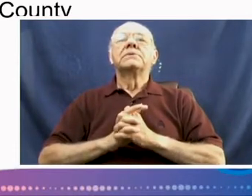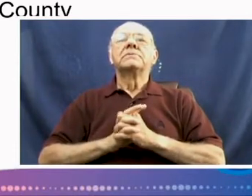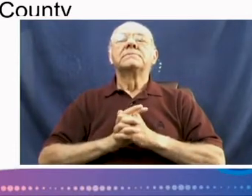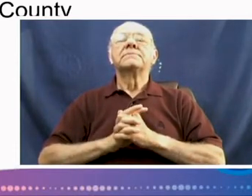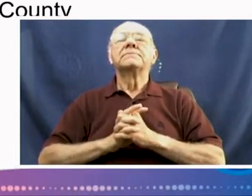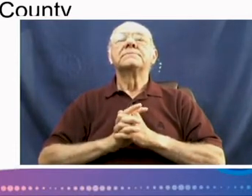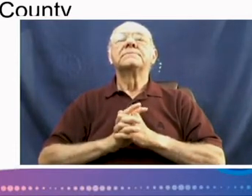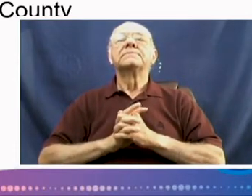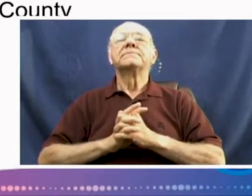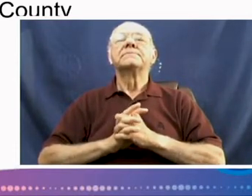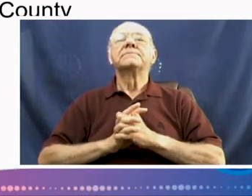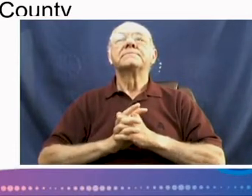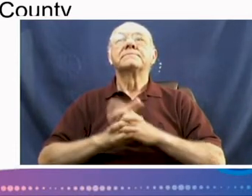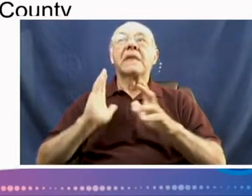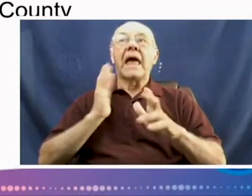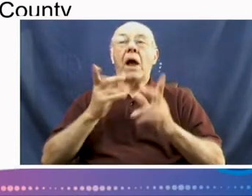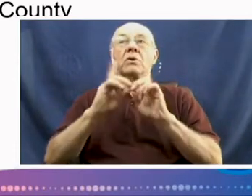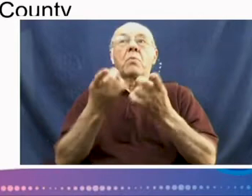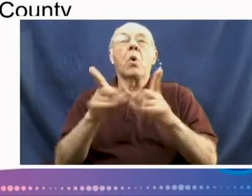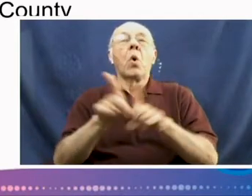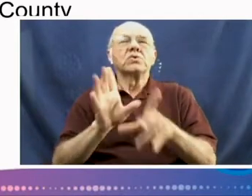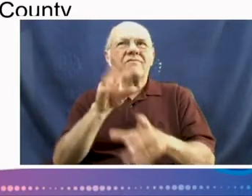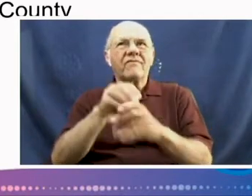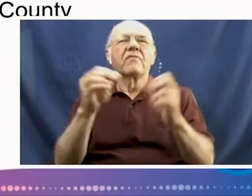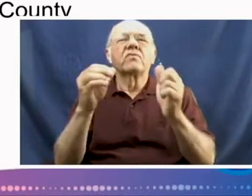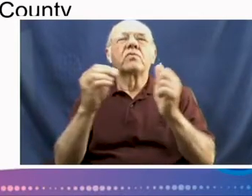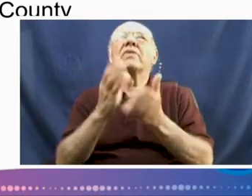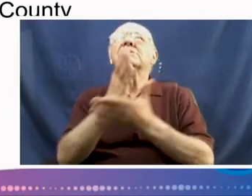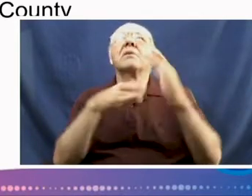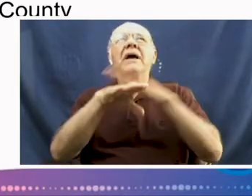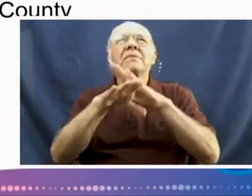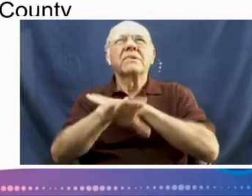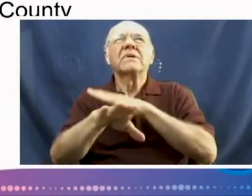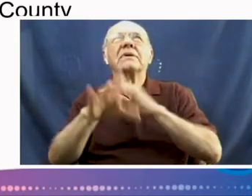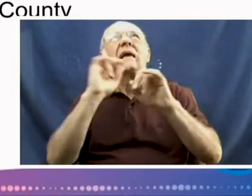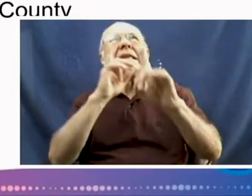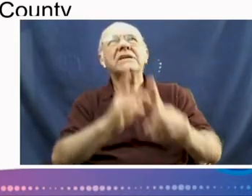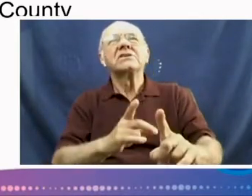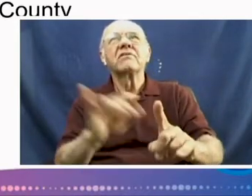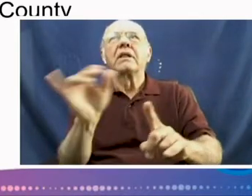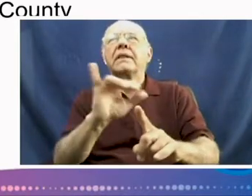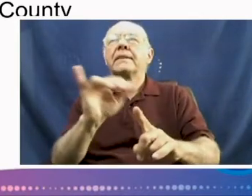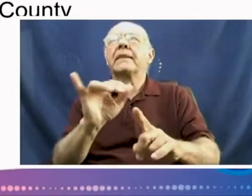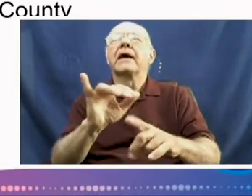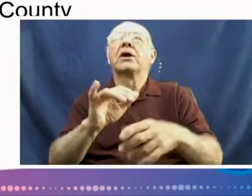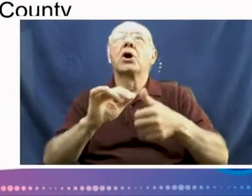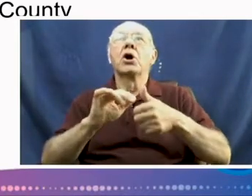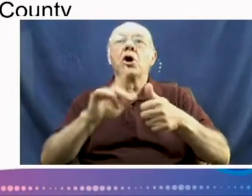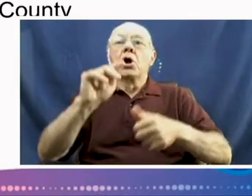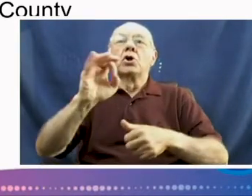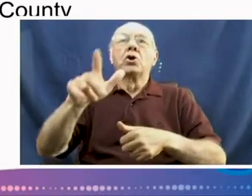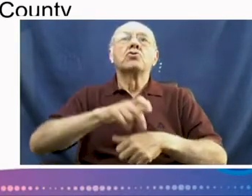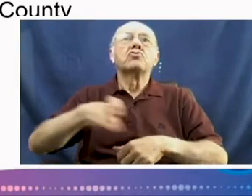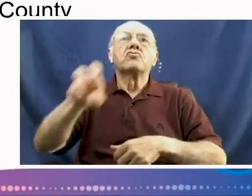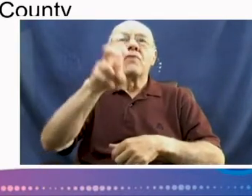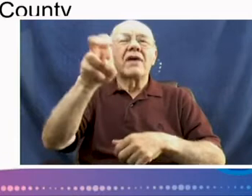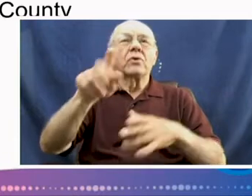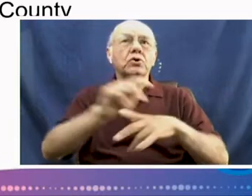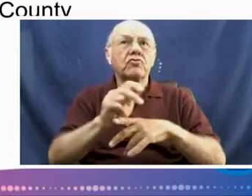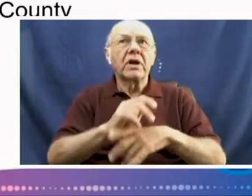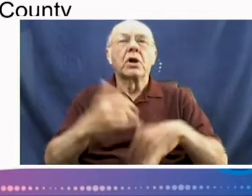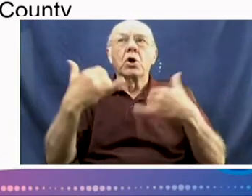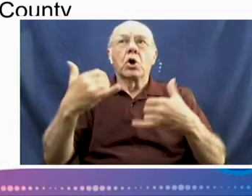Our department is also involved in some accessibility initiatives, such as travel training, currently being operated